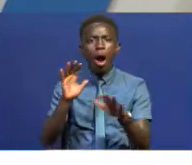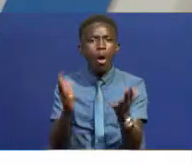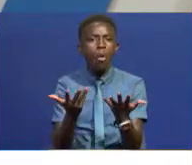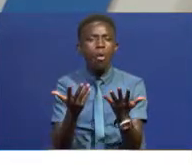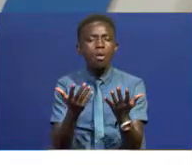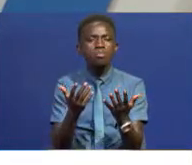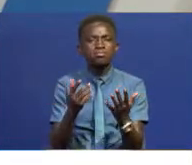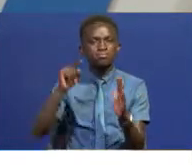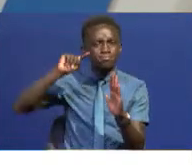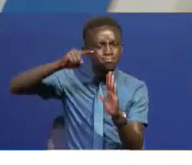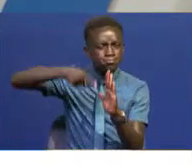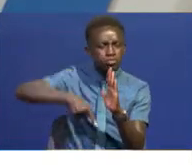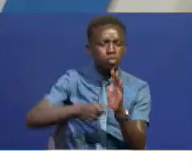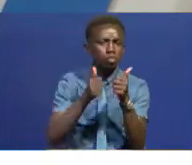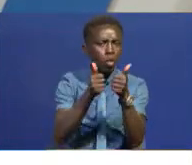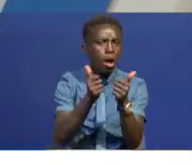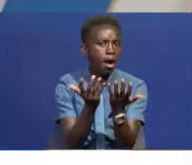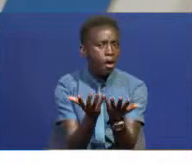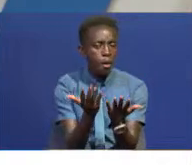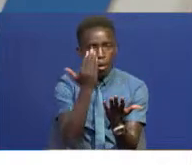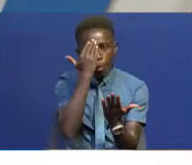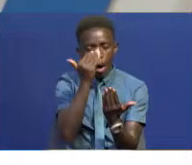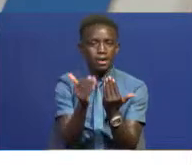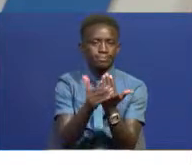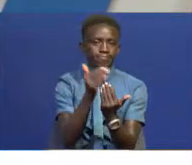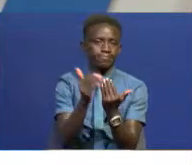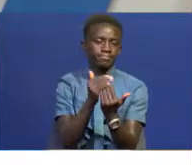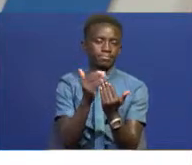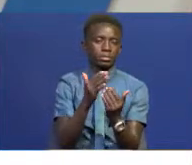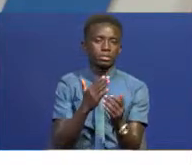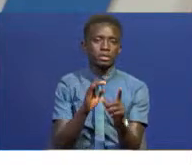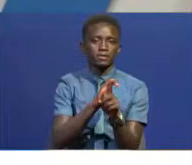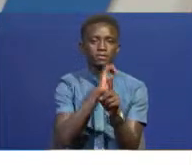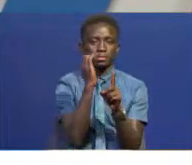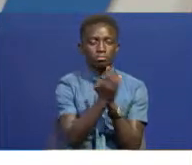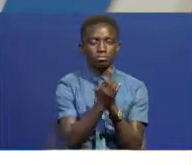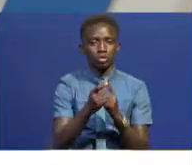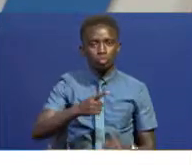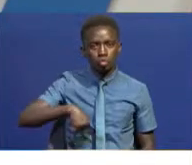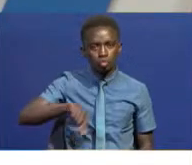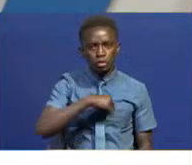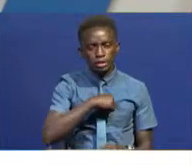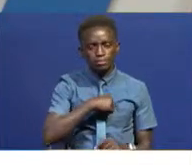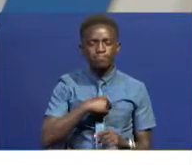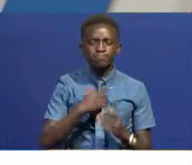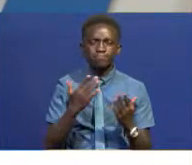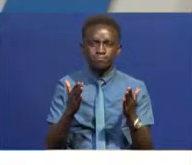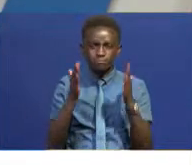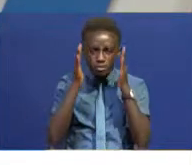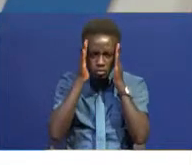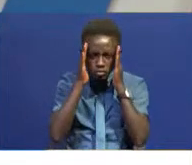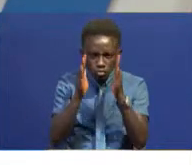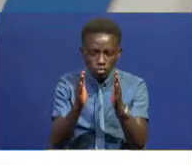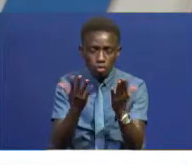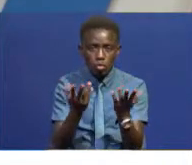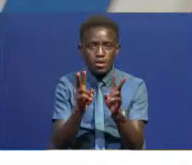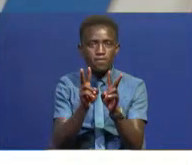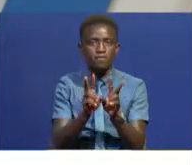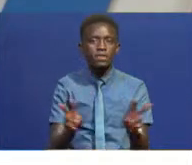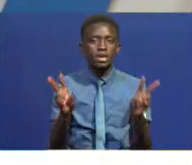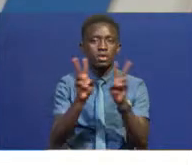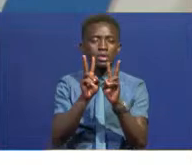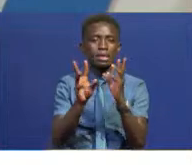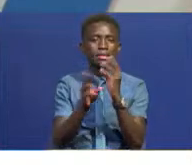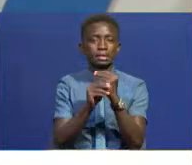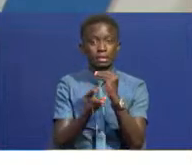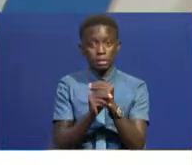because of conservation of environment. We are very much keen on value addition. For the